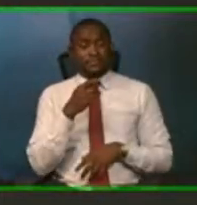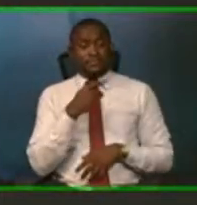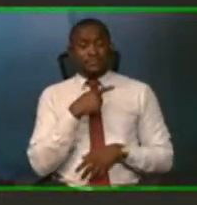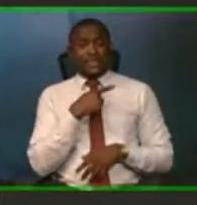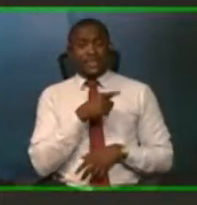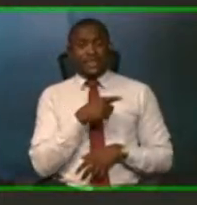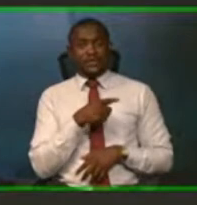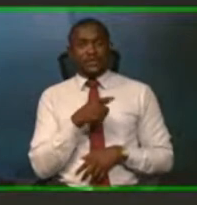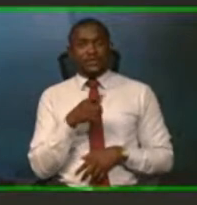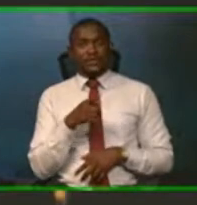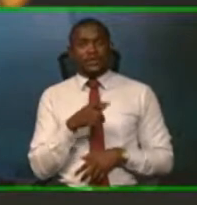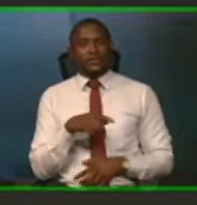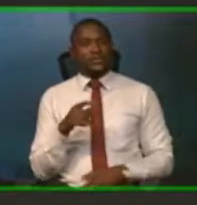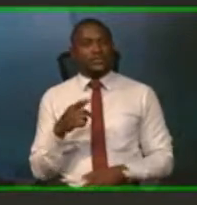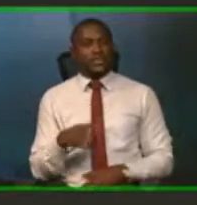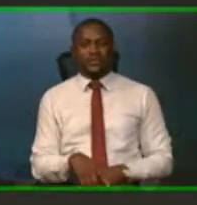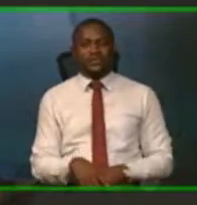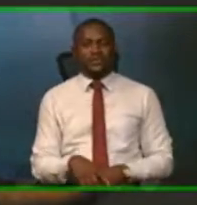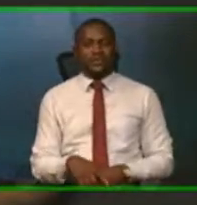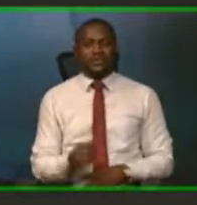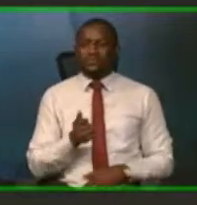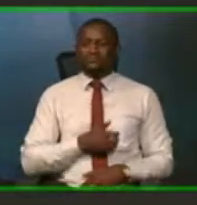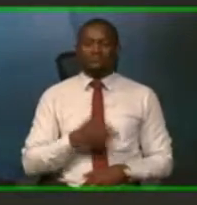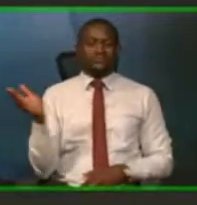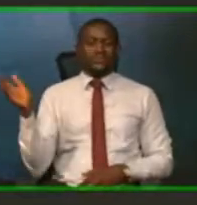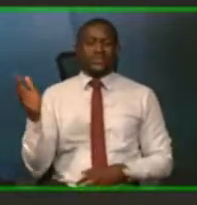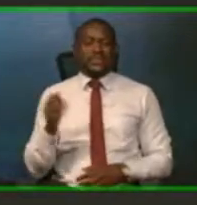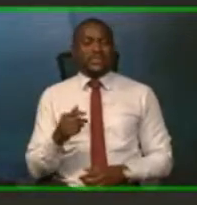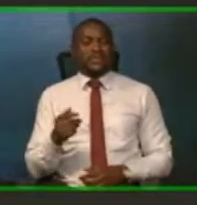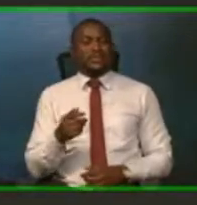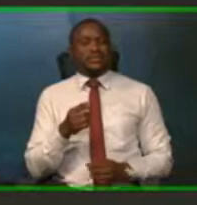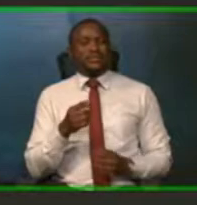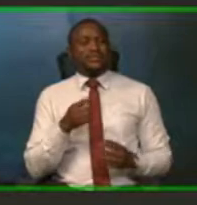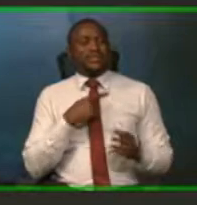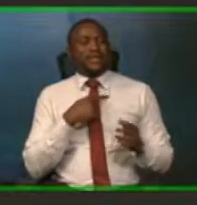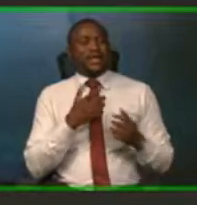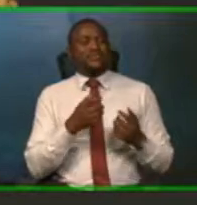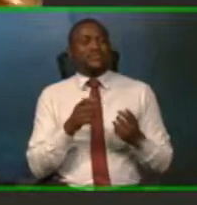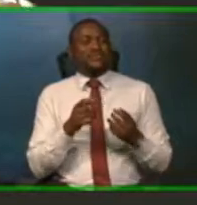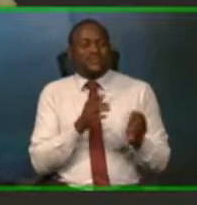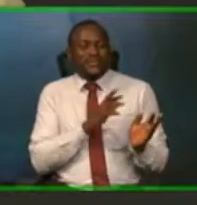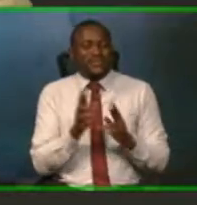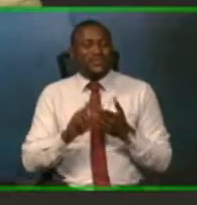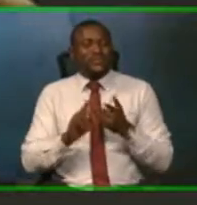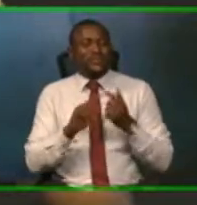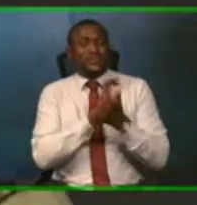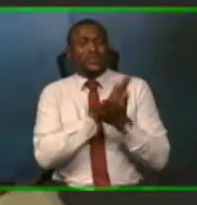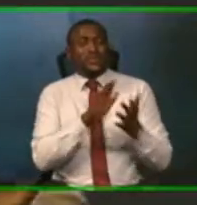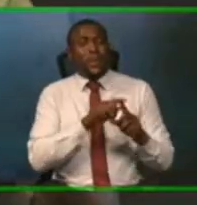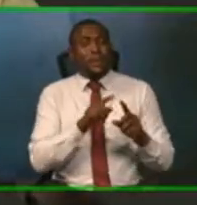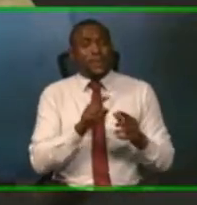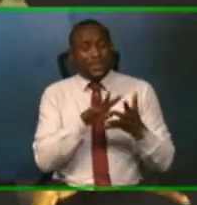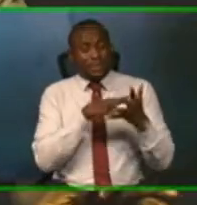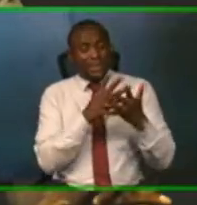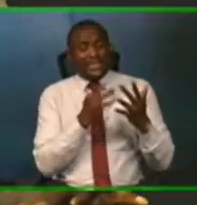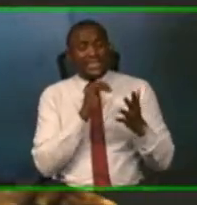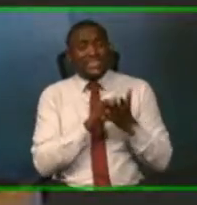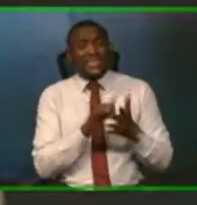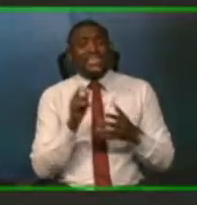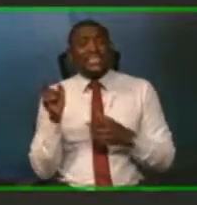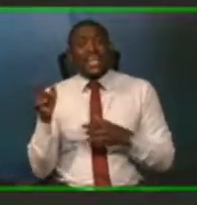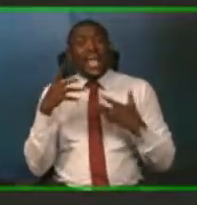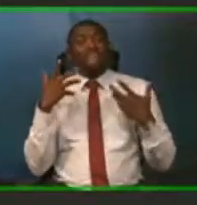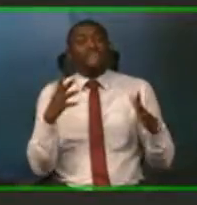him and he said, Peter, Satan had desired to sift you like wheat, but the pattern for your deliverance is I have prayed for you.